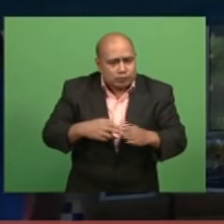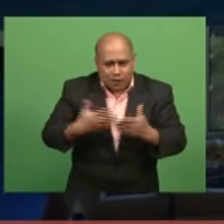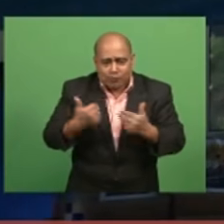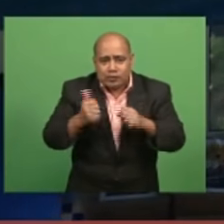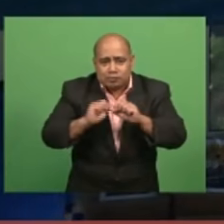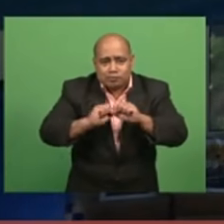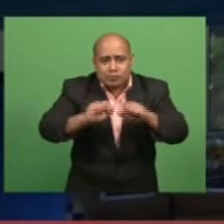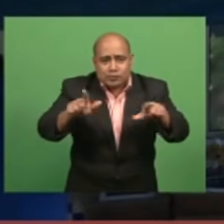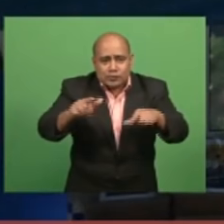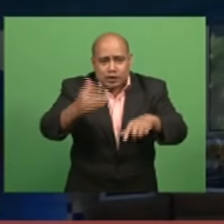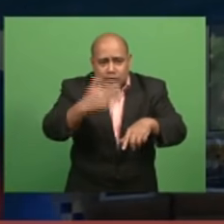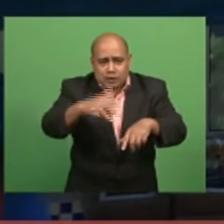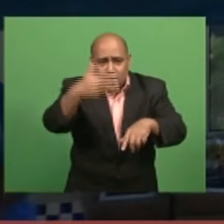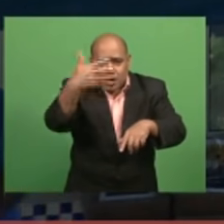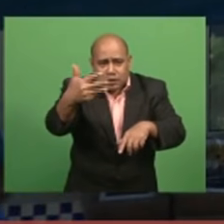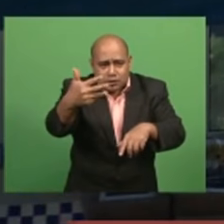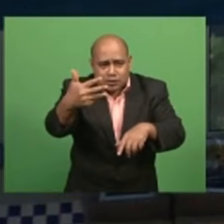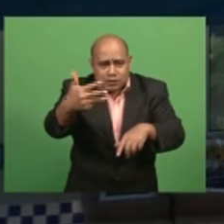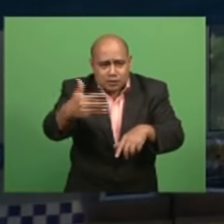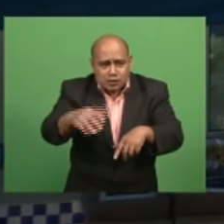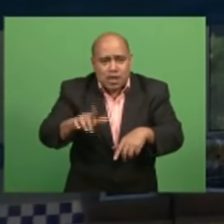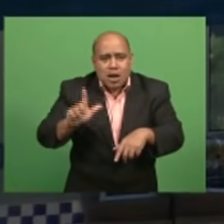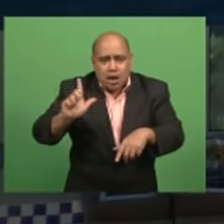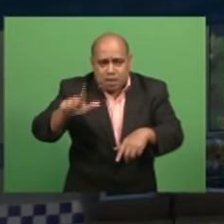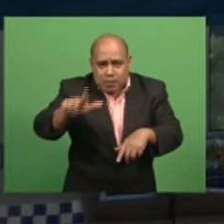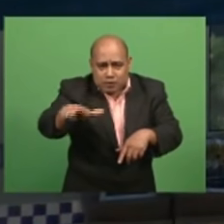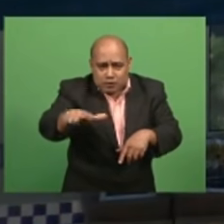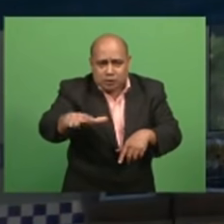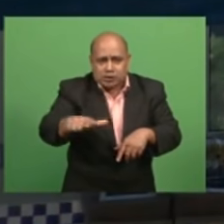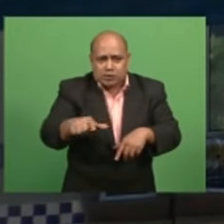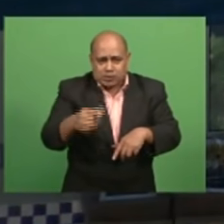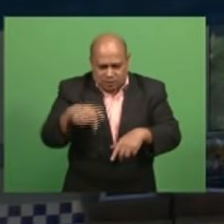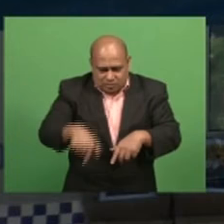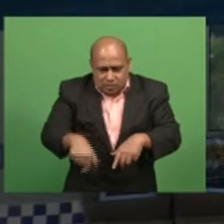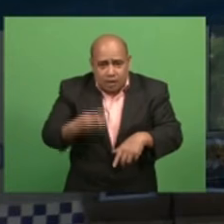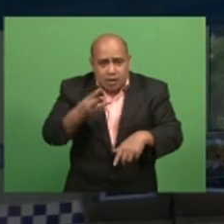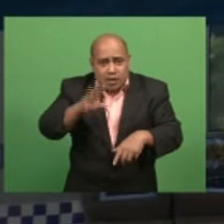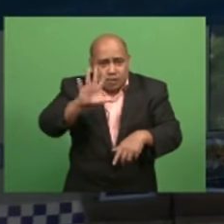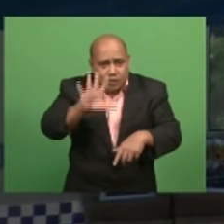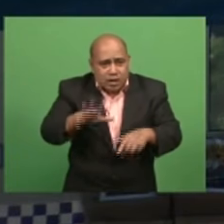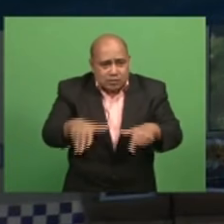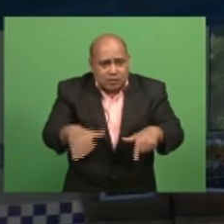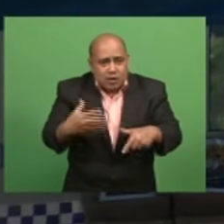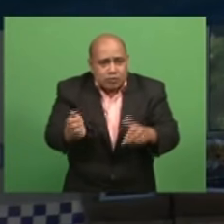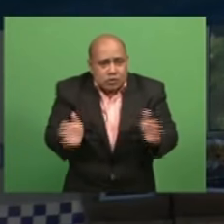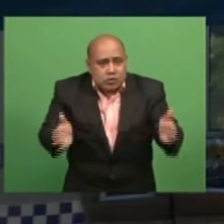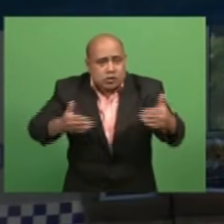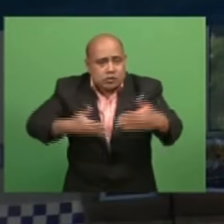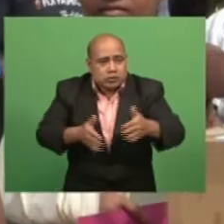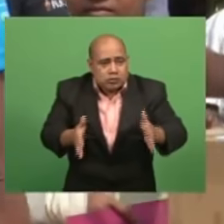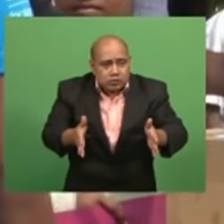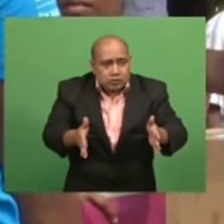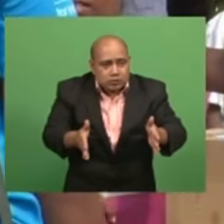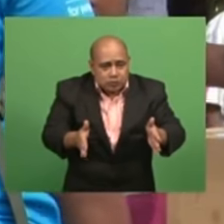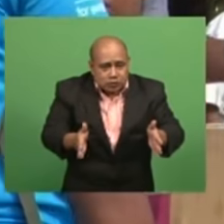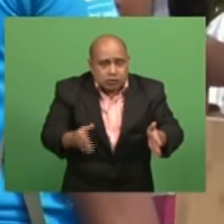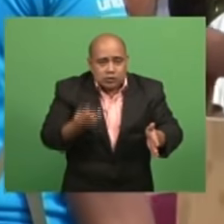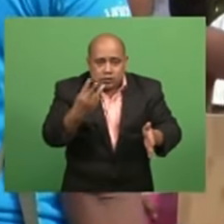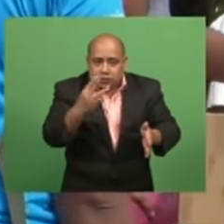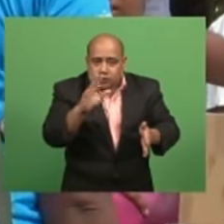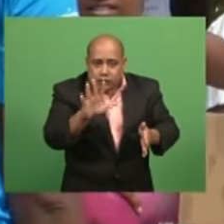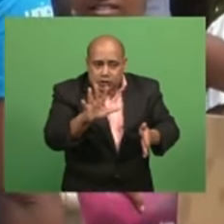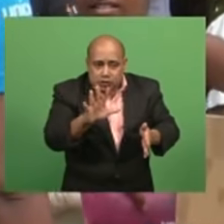and there's 35 packs here, along with some other essential things like two families that required adult diapers. So there's adult diapers in the packs